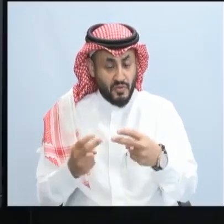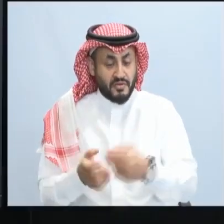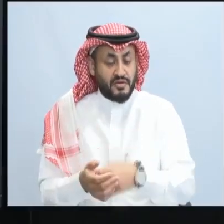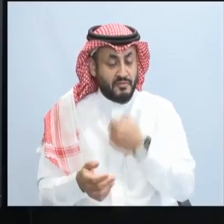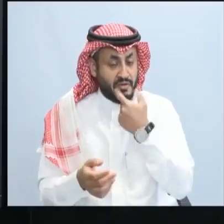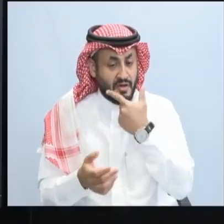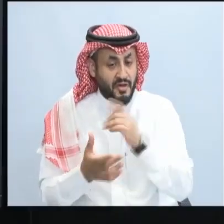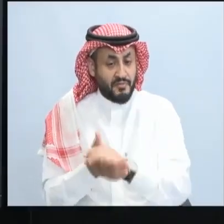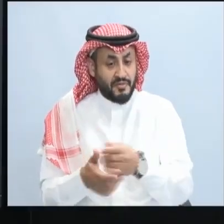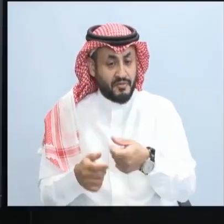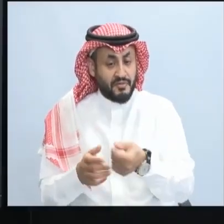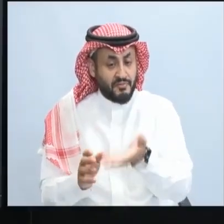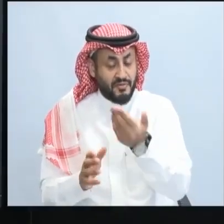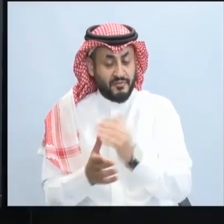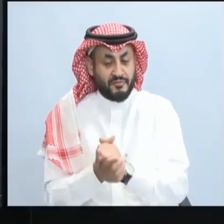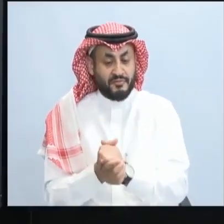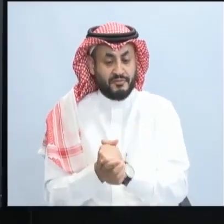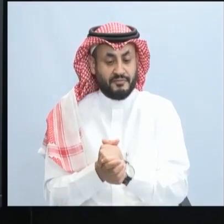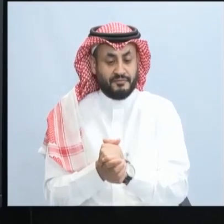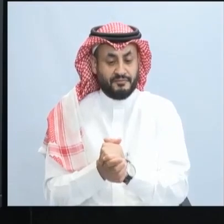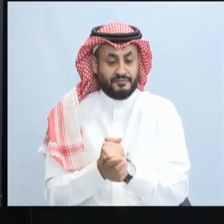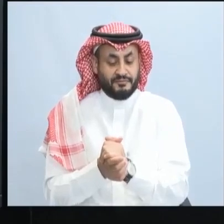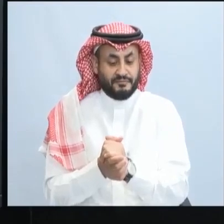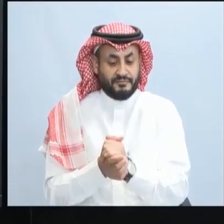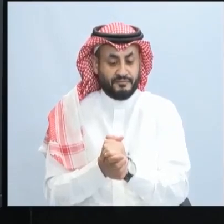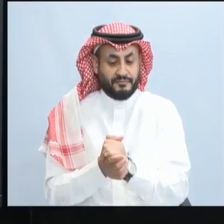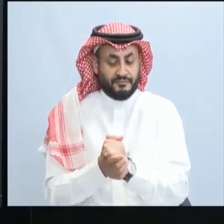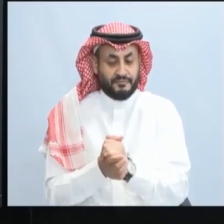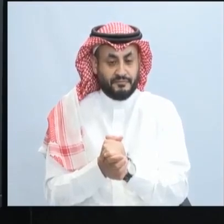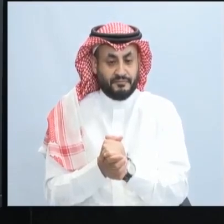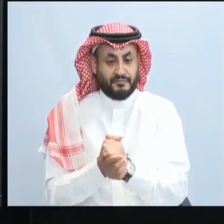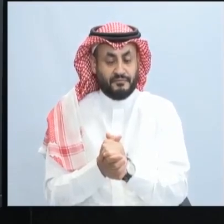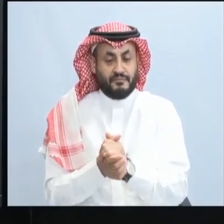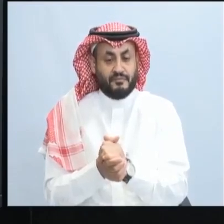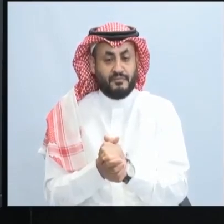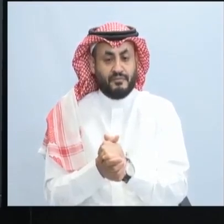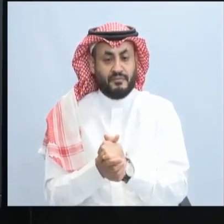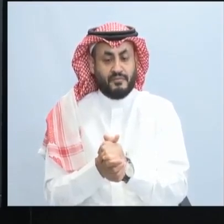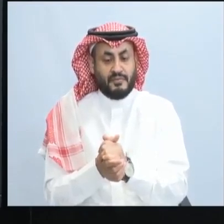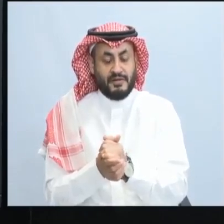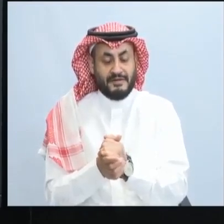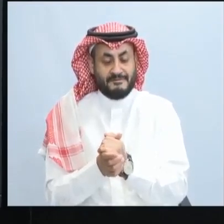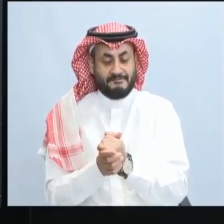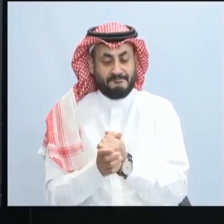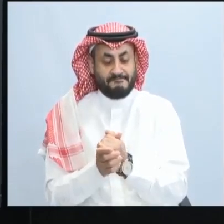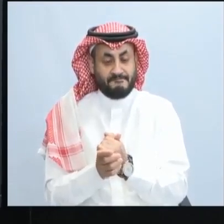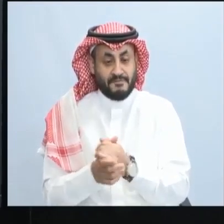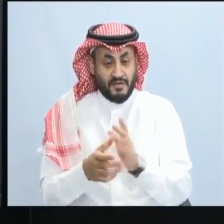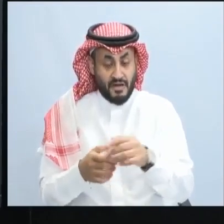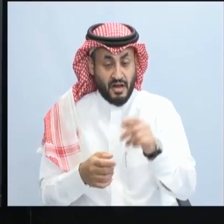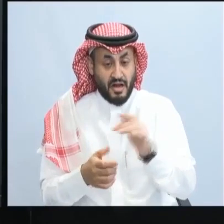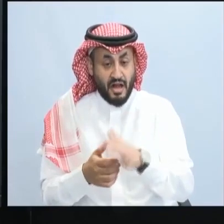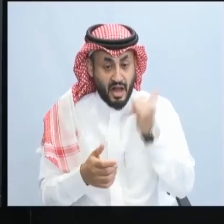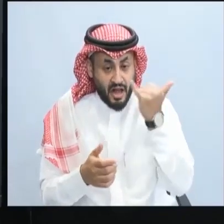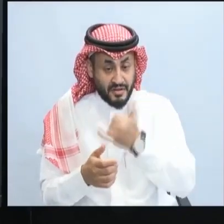you achieve goals? Now, as students, you have goals to complete your studies, to get high marks. Does this need